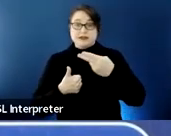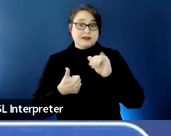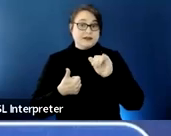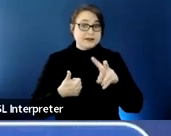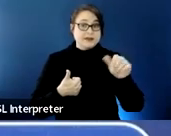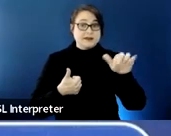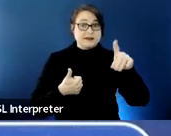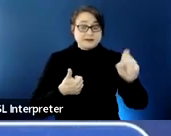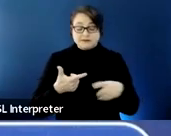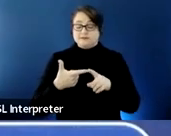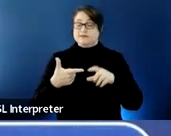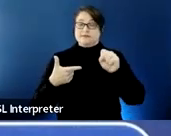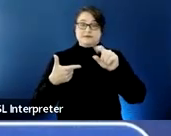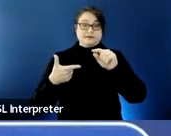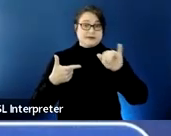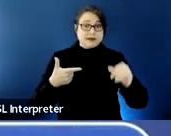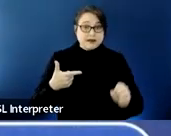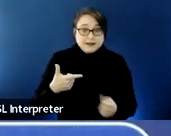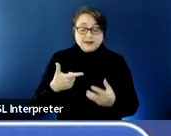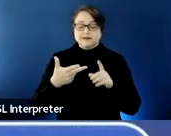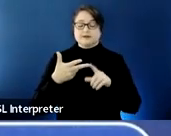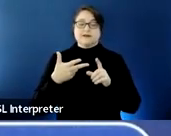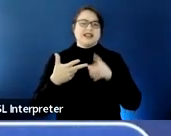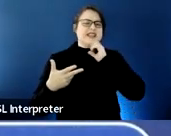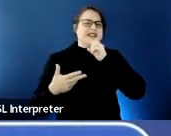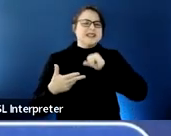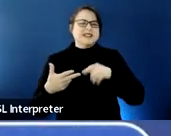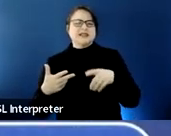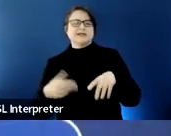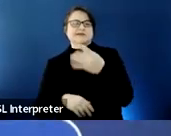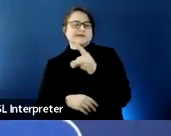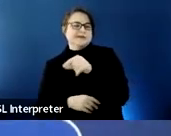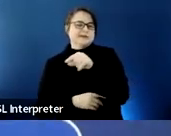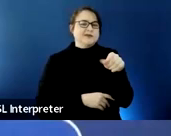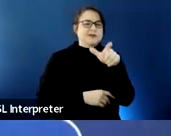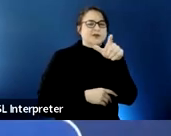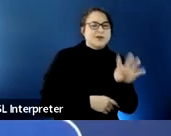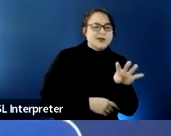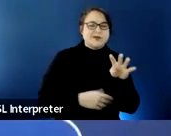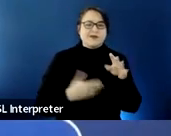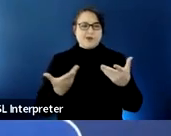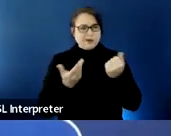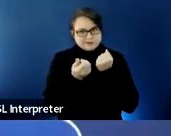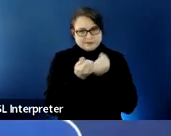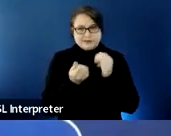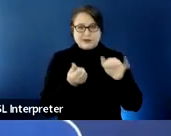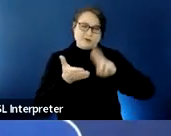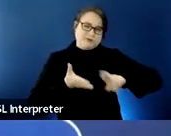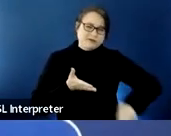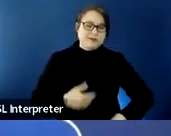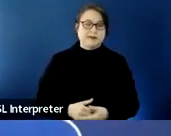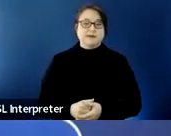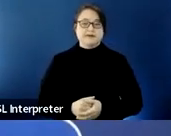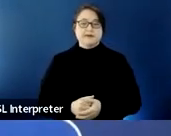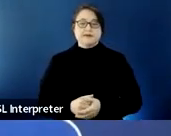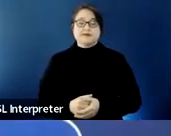use among African-American adults ages 18 to 24. CDC's undergraduate public health scholars and its